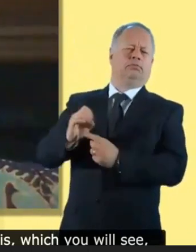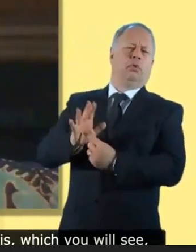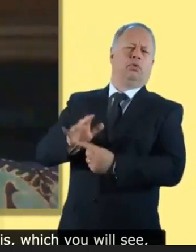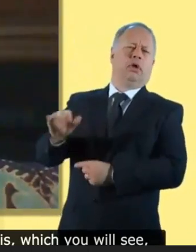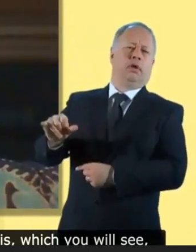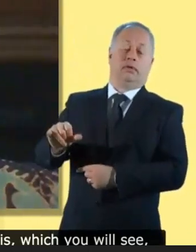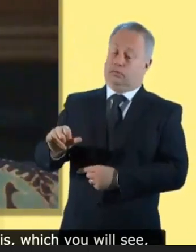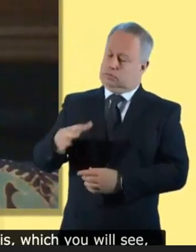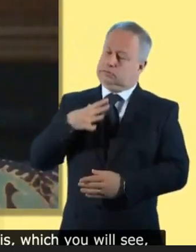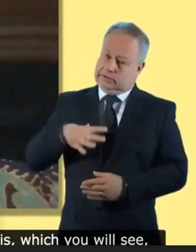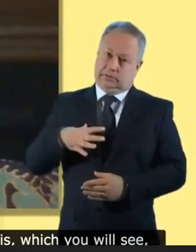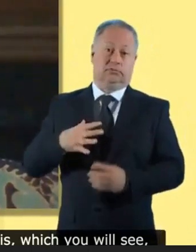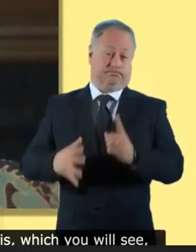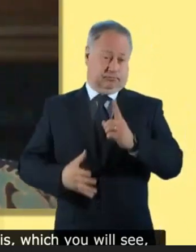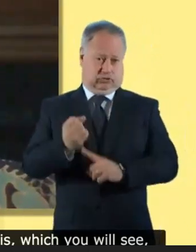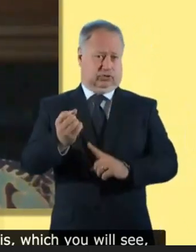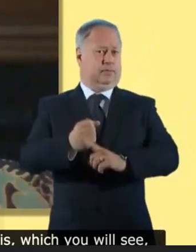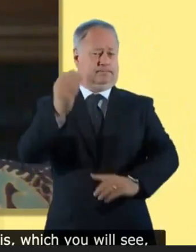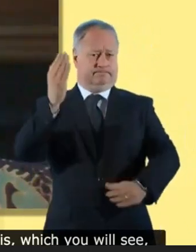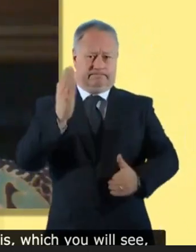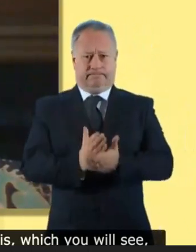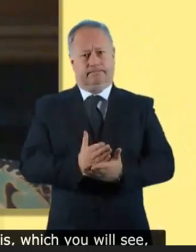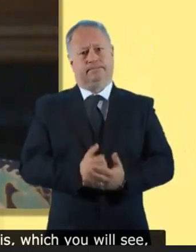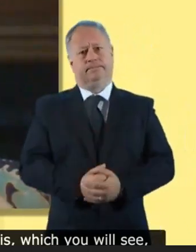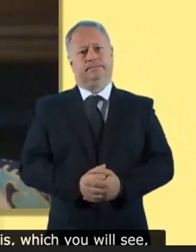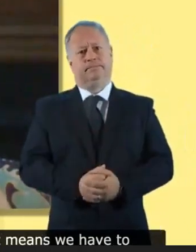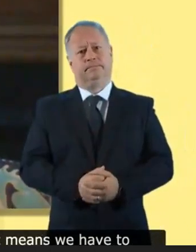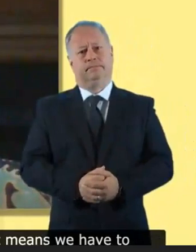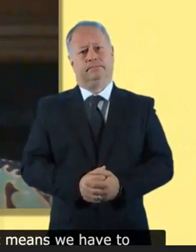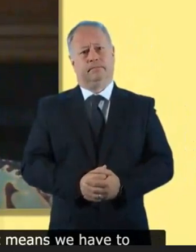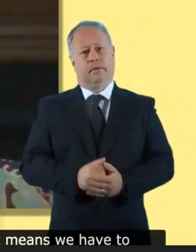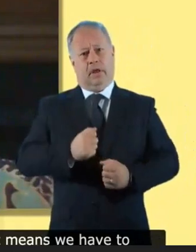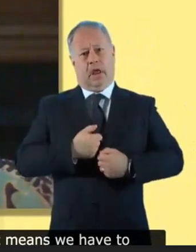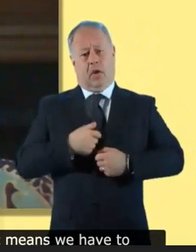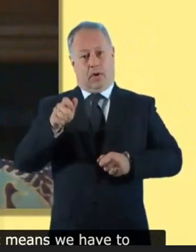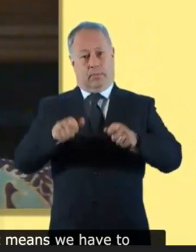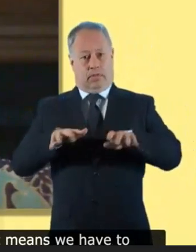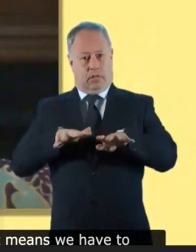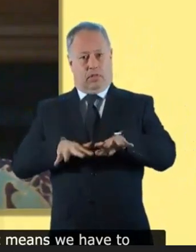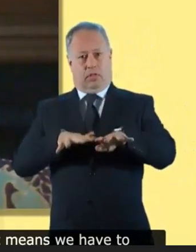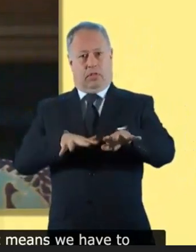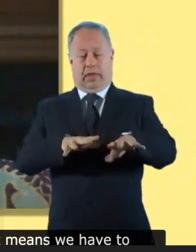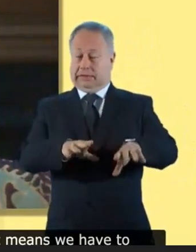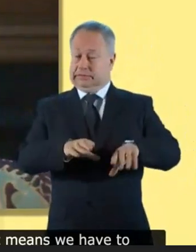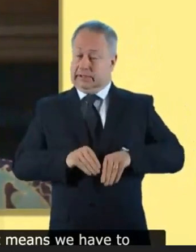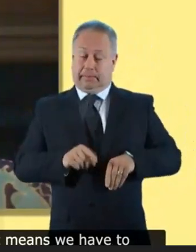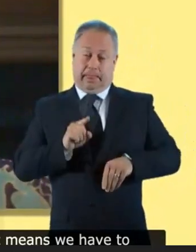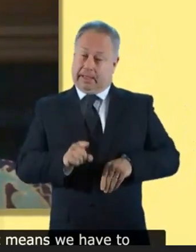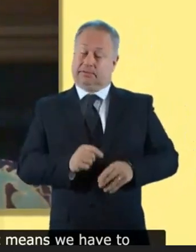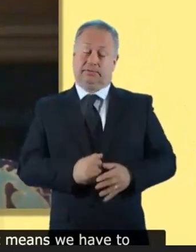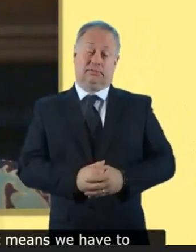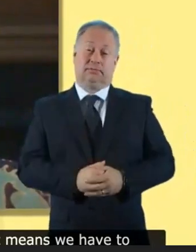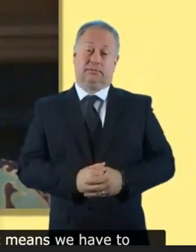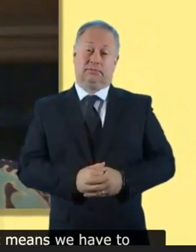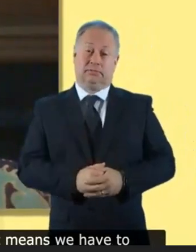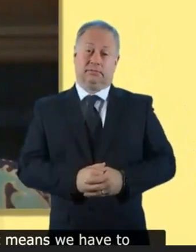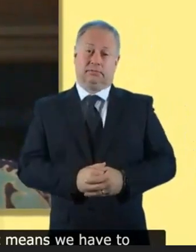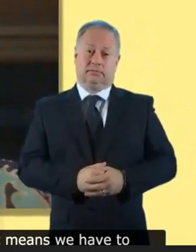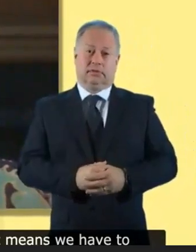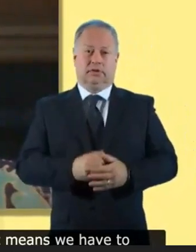that stem from it. Our people on the streets would accept nothing less. They made the link between George